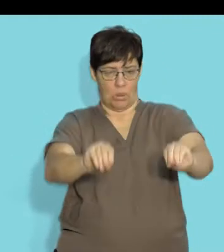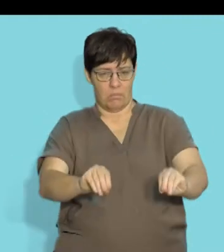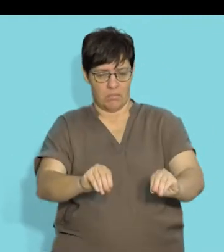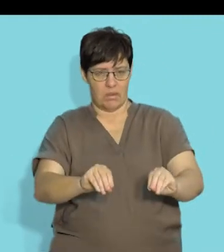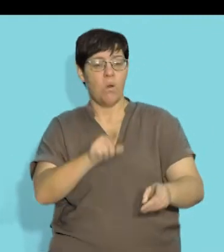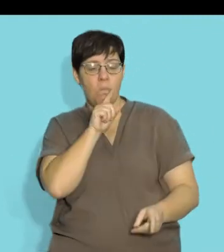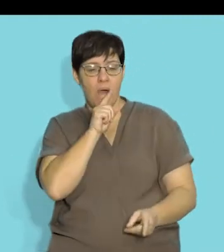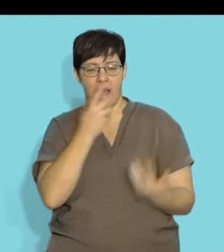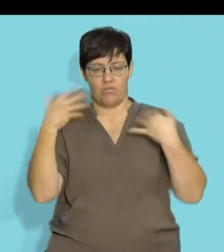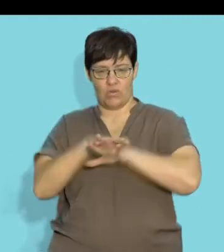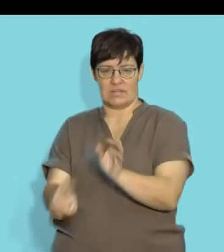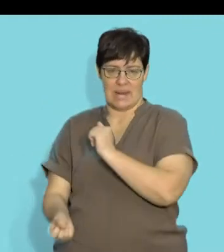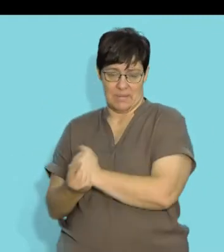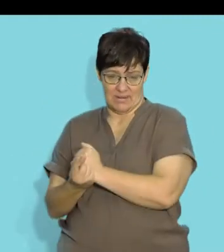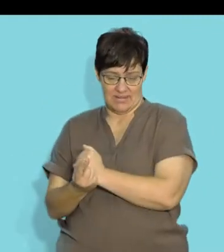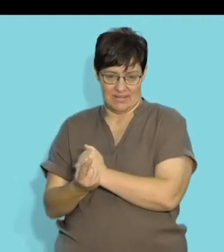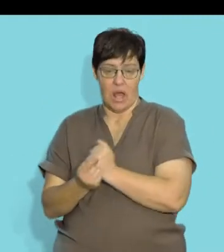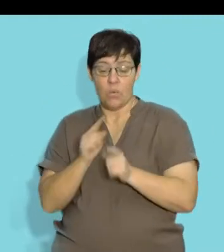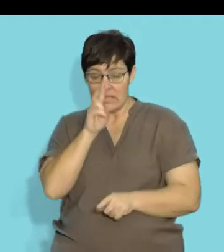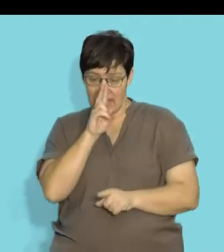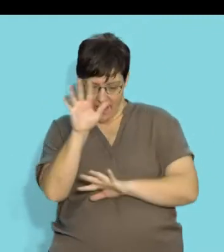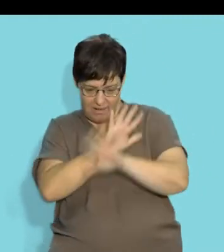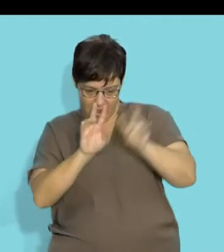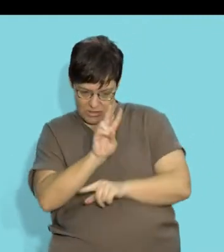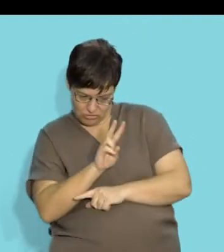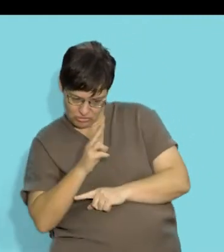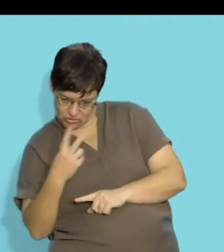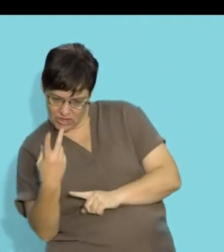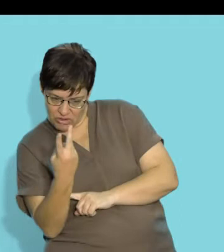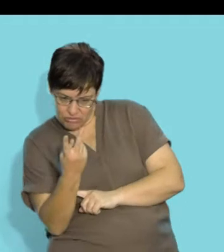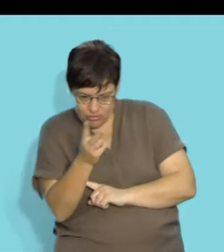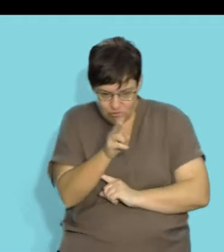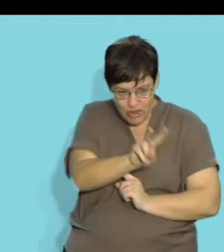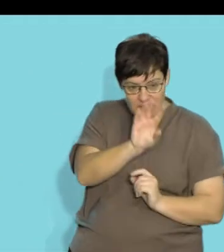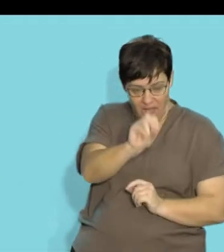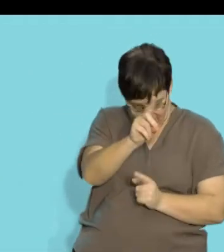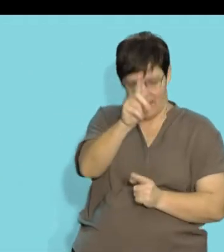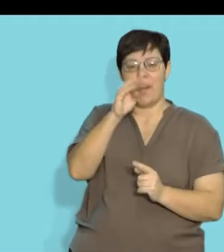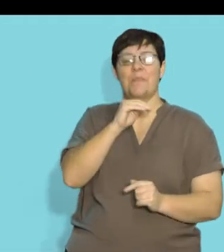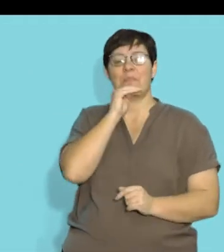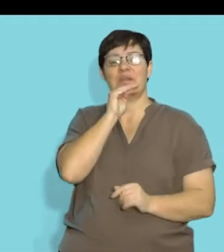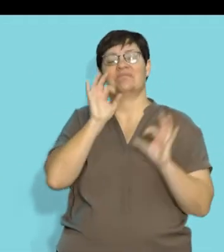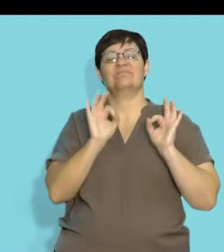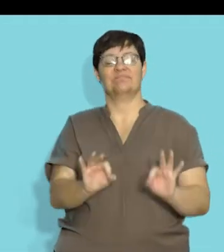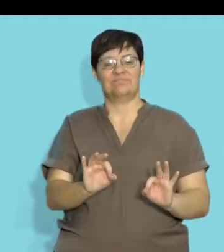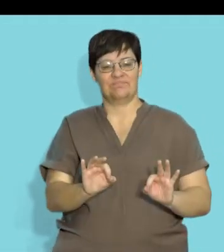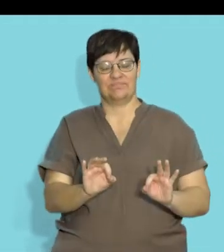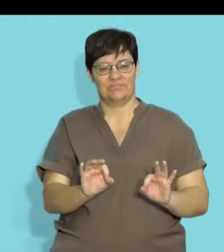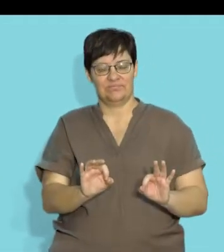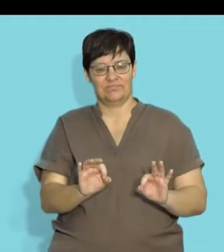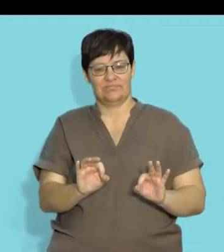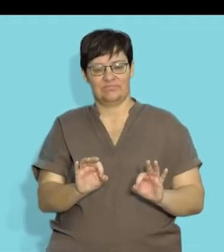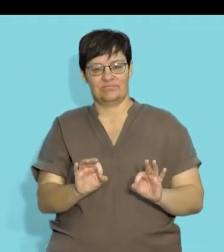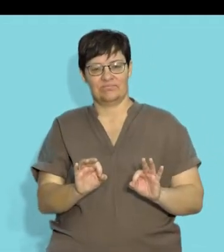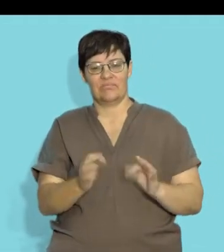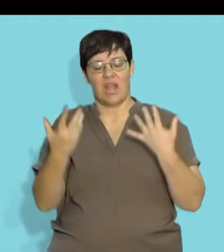substance to the other so that the reaction does take place? When there is a color change in the indicator, then the substance is